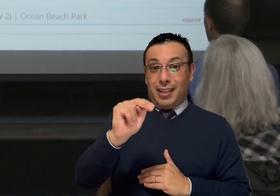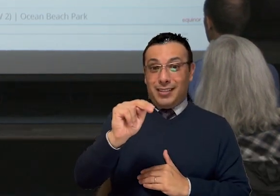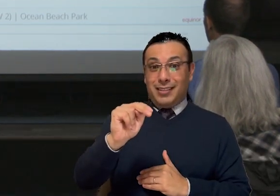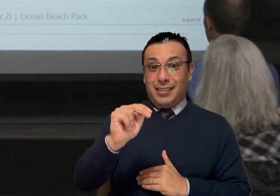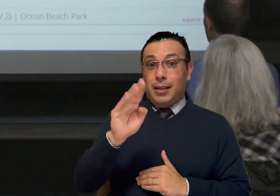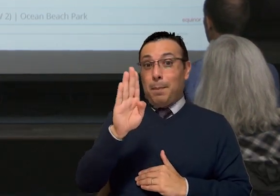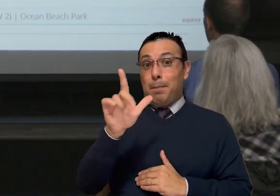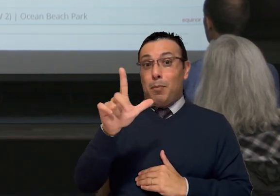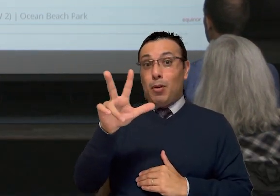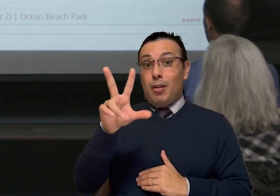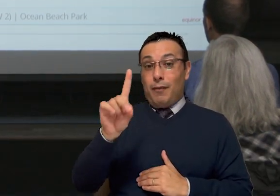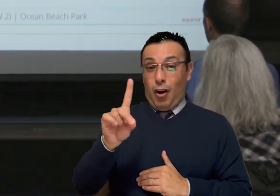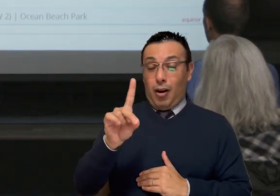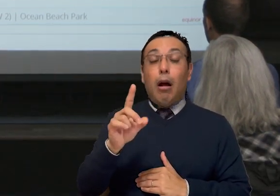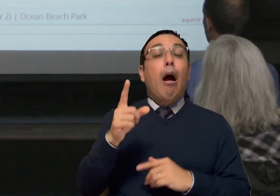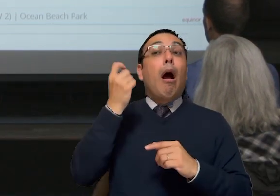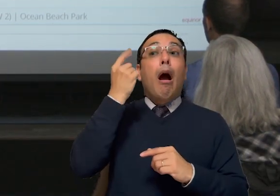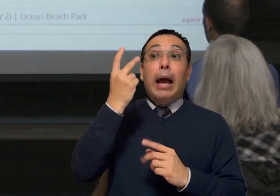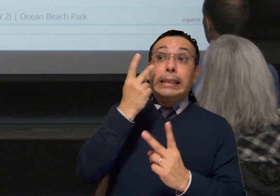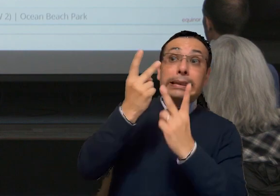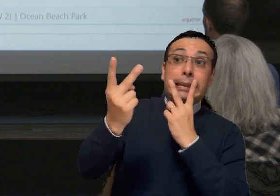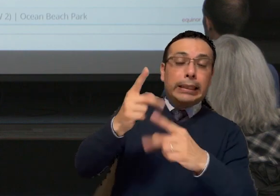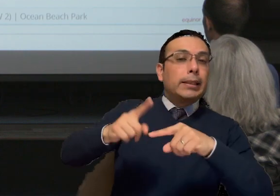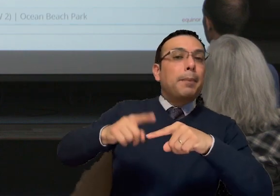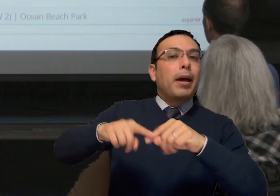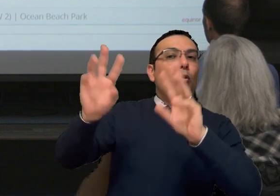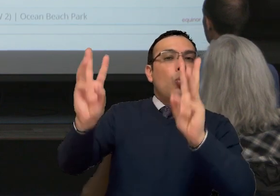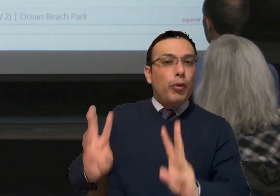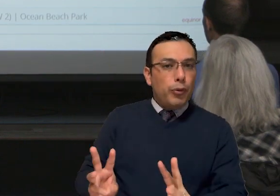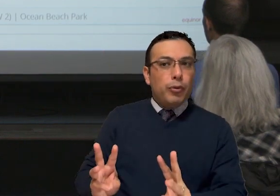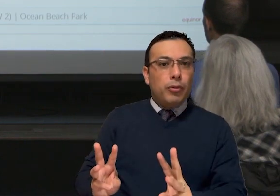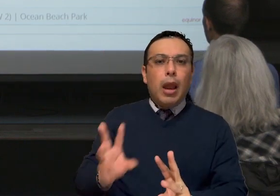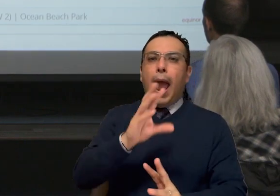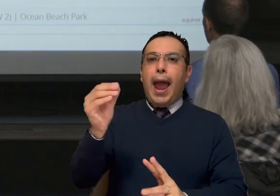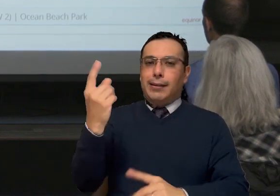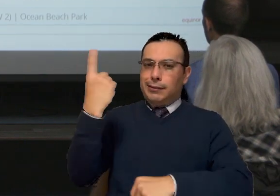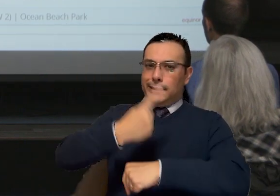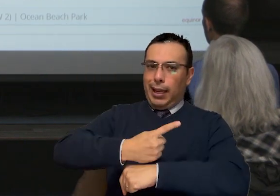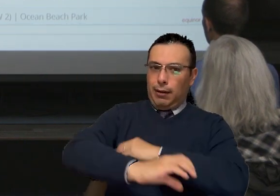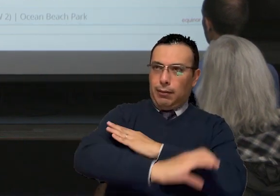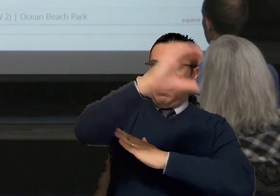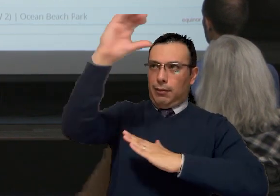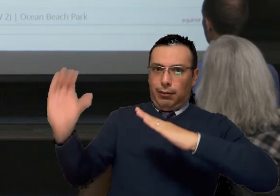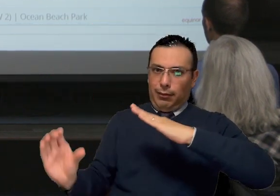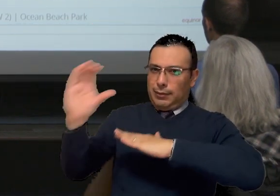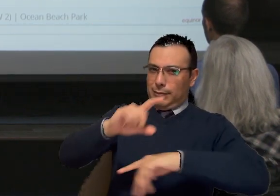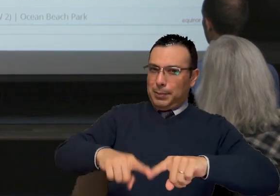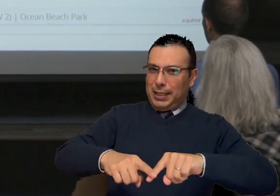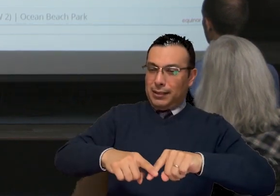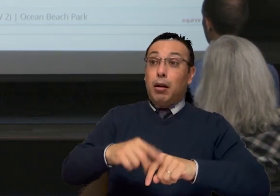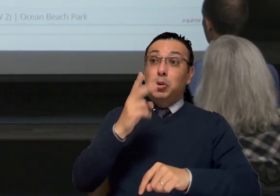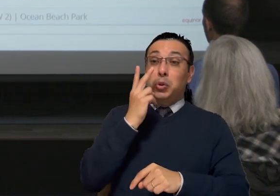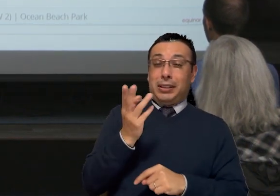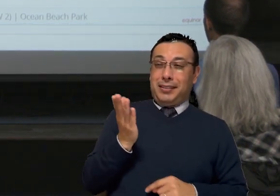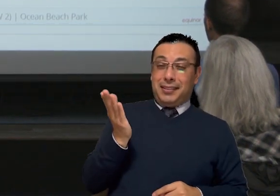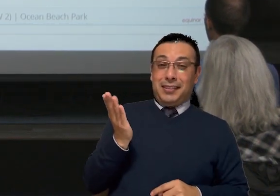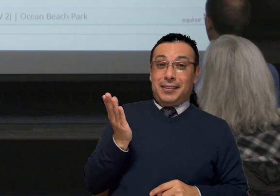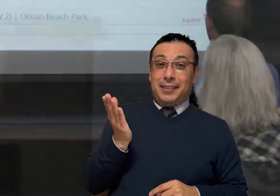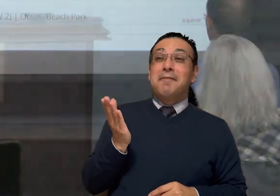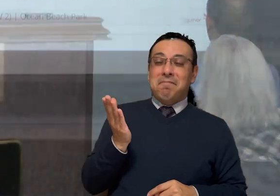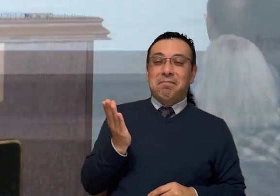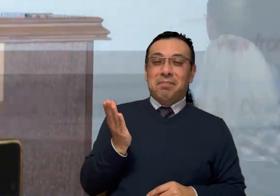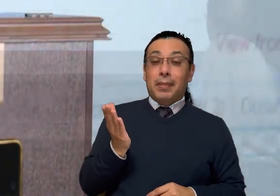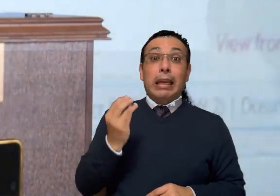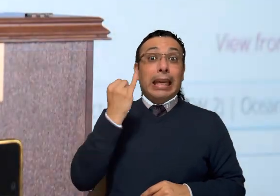weather conditions and the time of day. But as you can see, maybe not so clearly here, but we do have this map